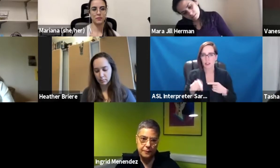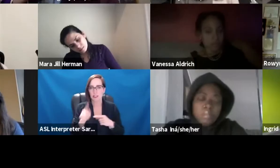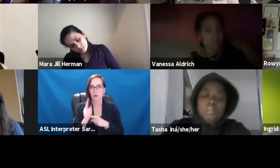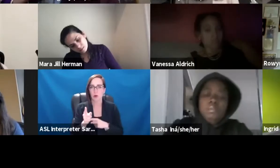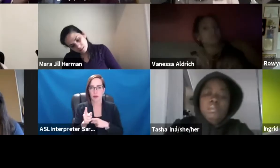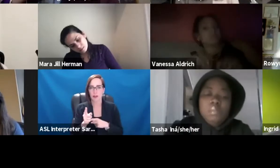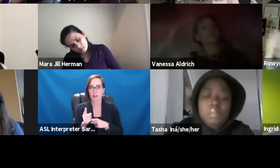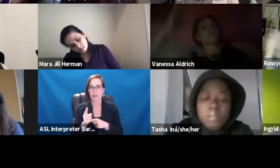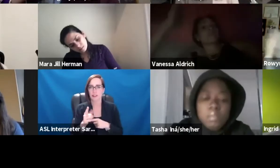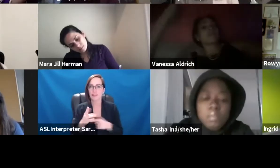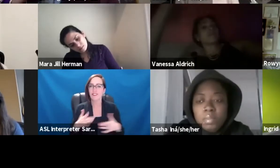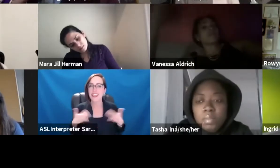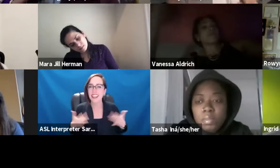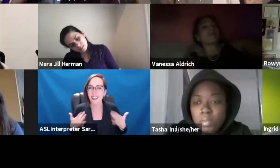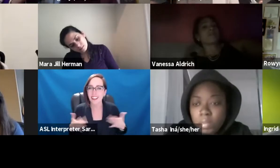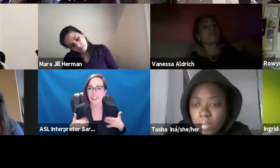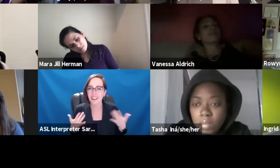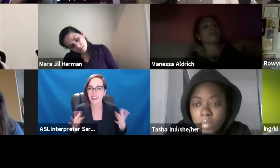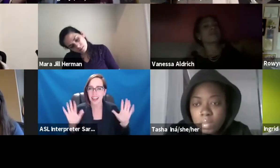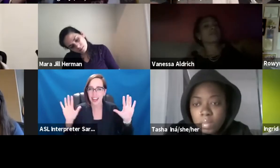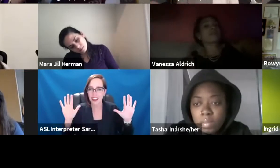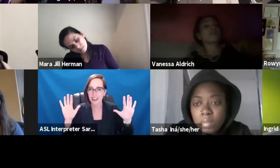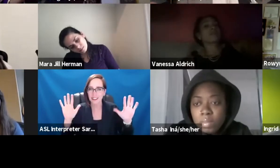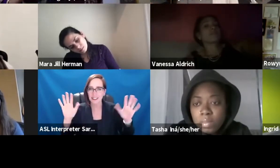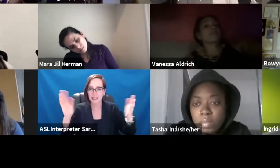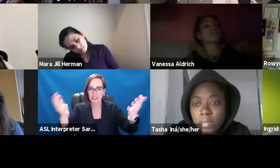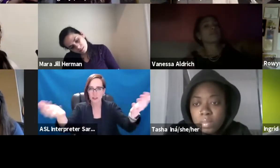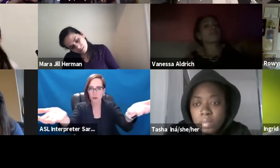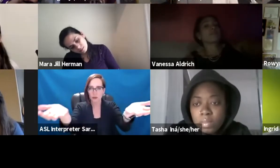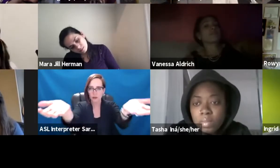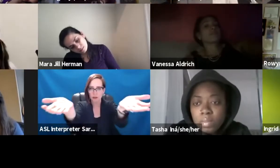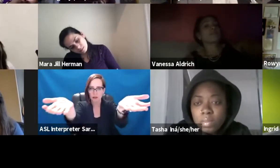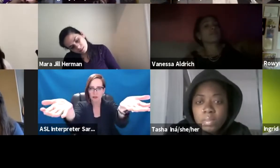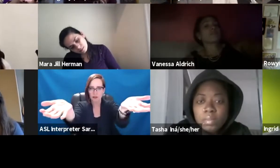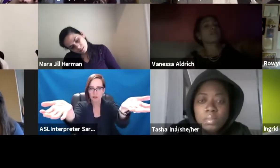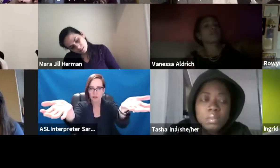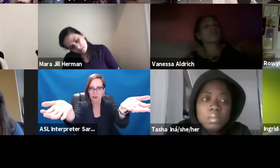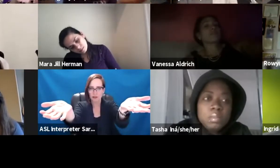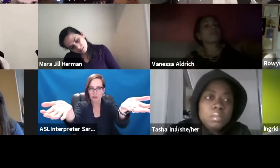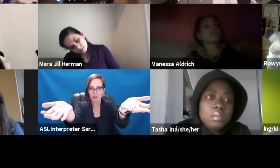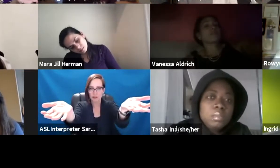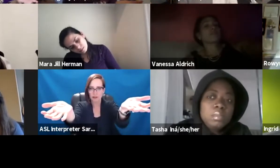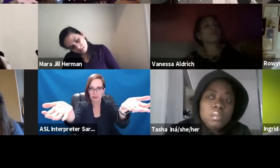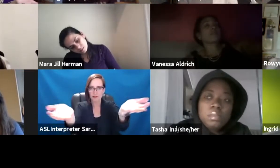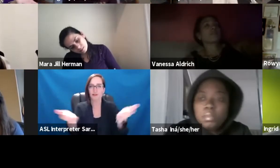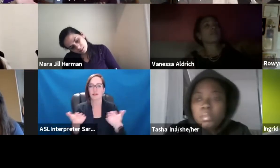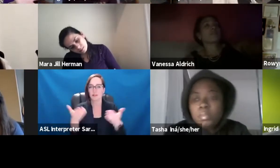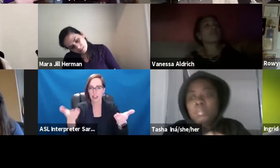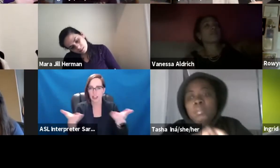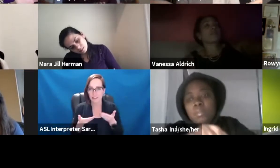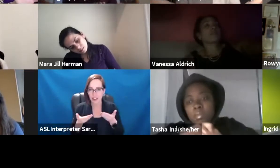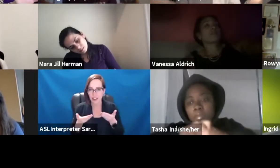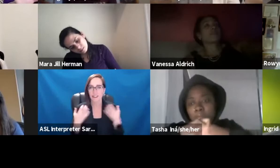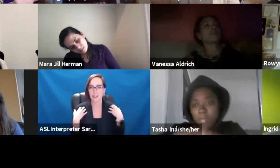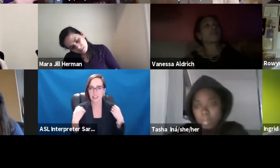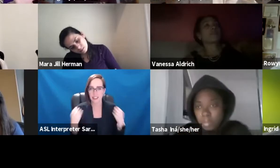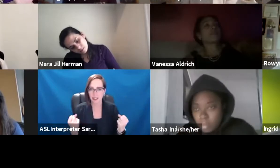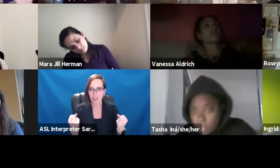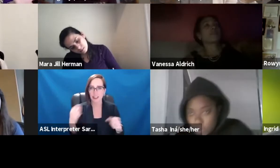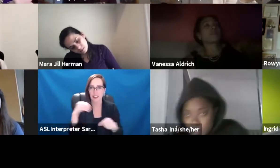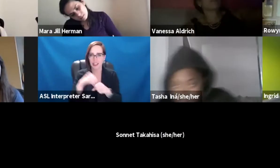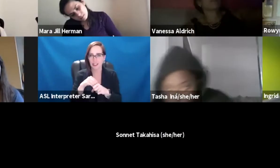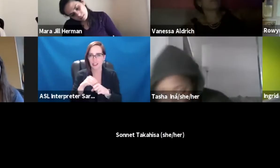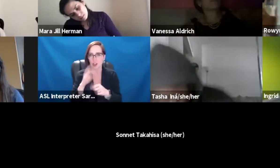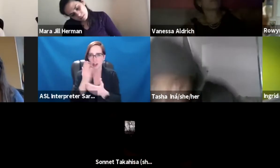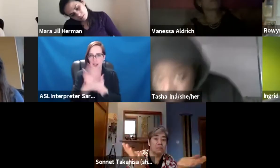reach your hands out and just invite healing energy into your hands. I invite